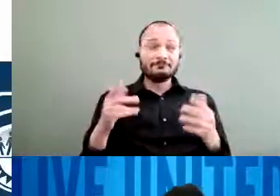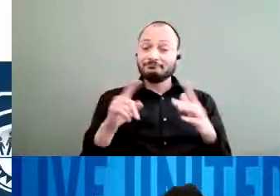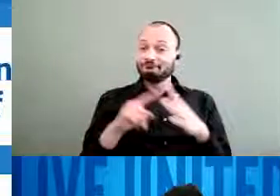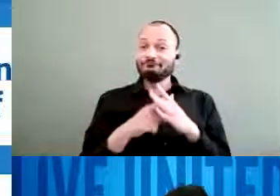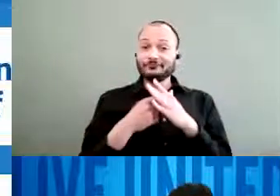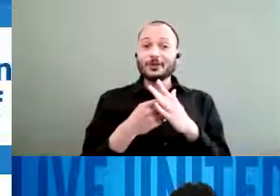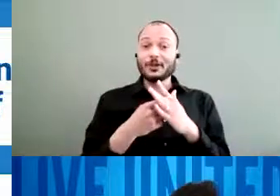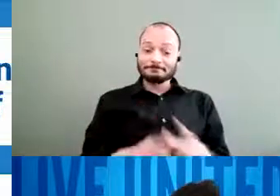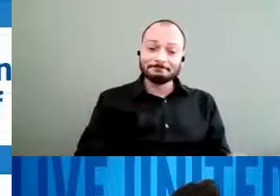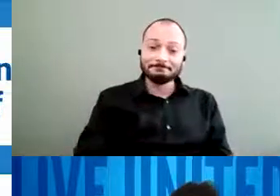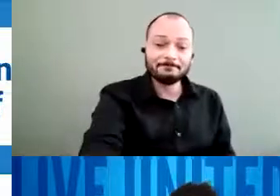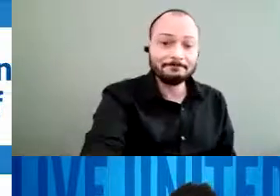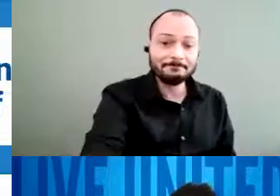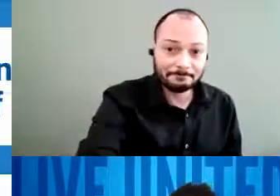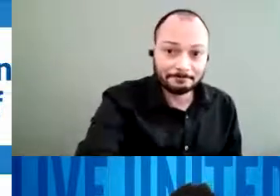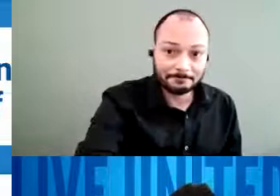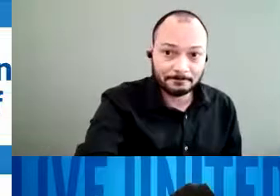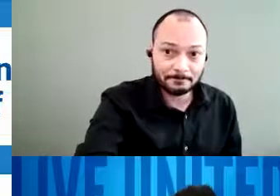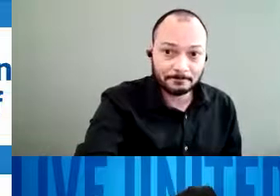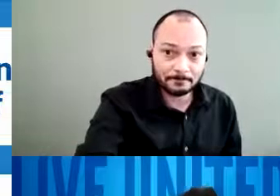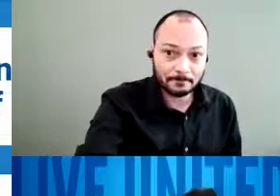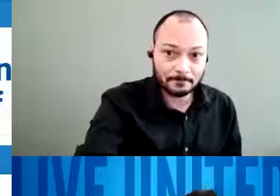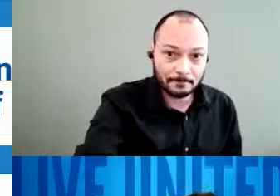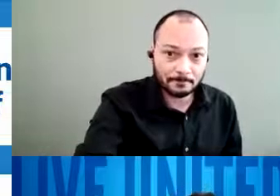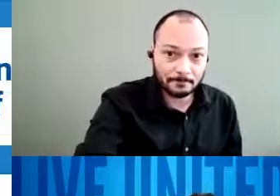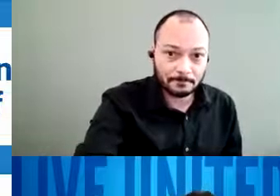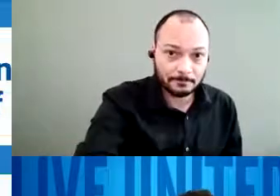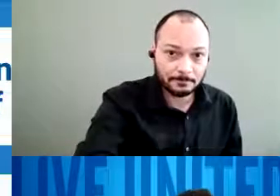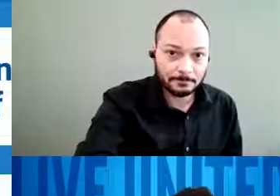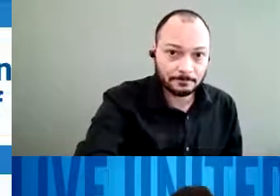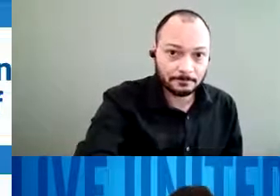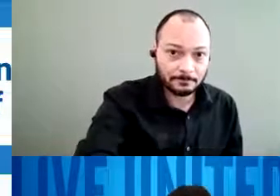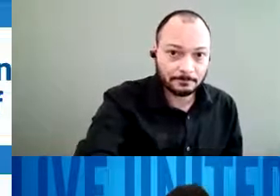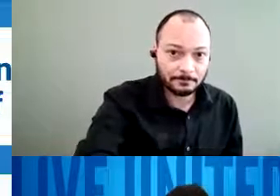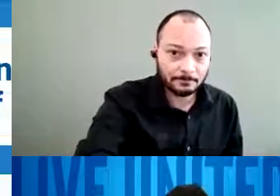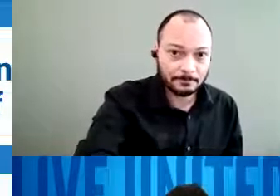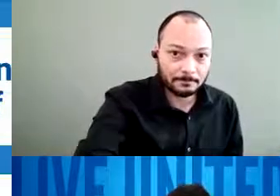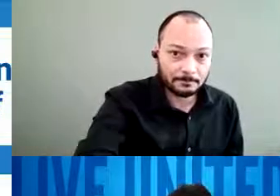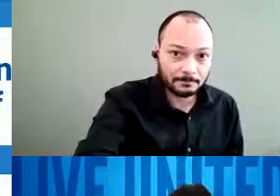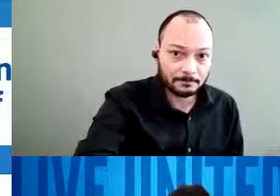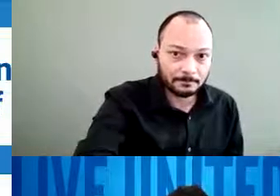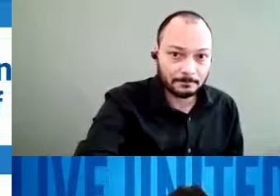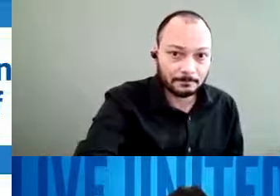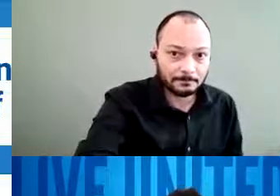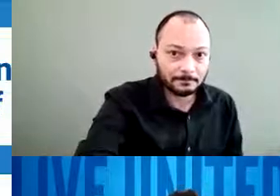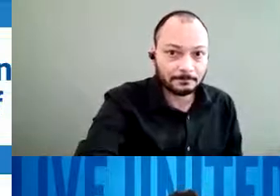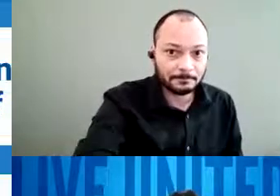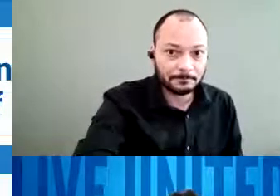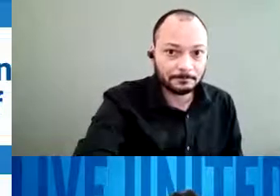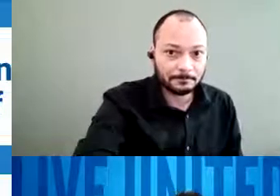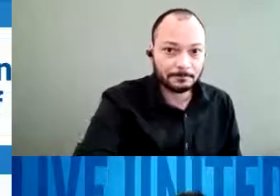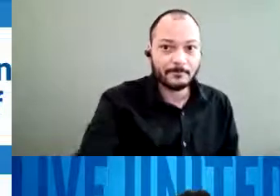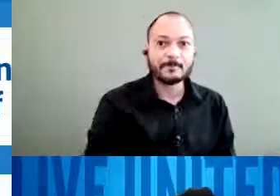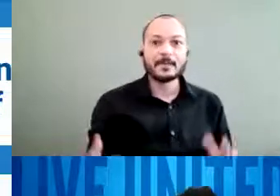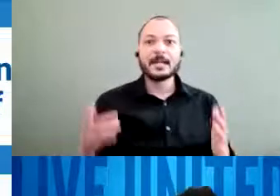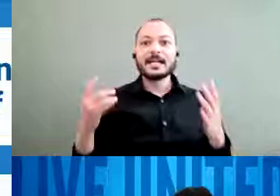it. All right, so today, what we're gonna be covering is the